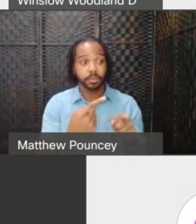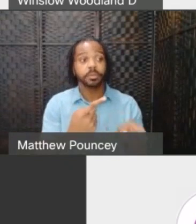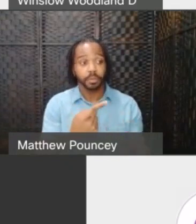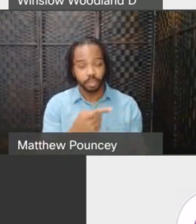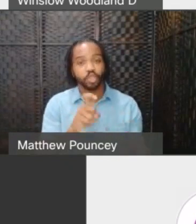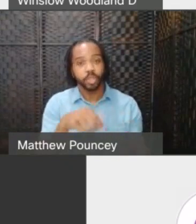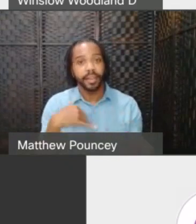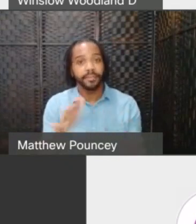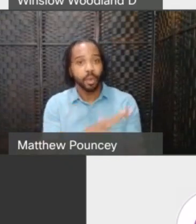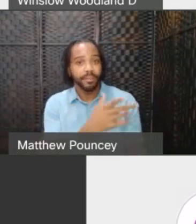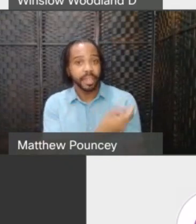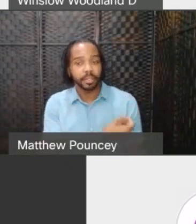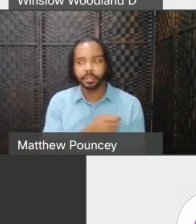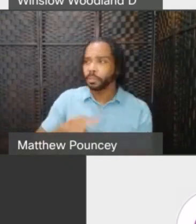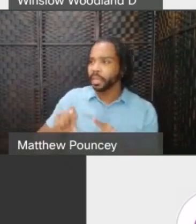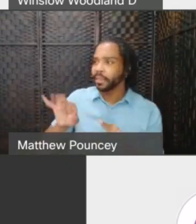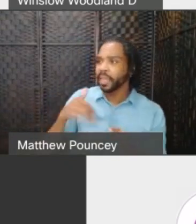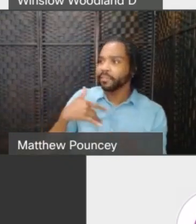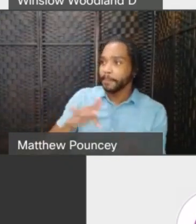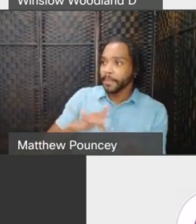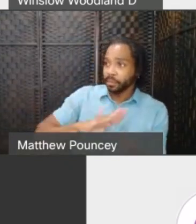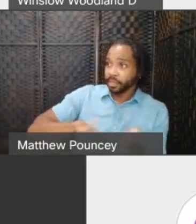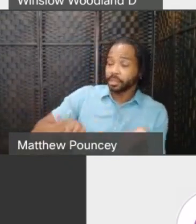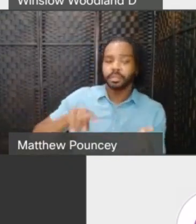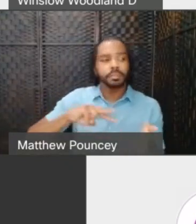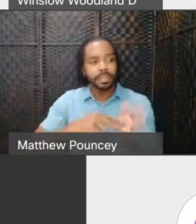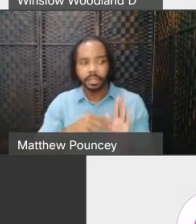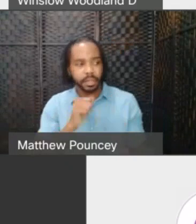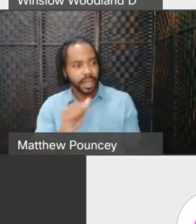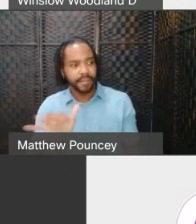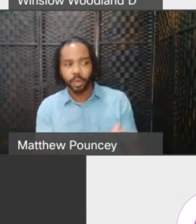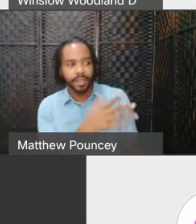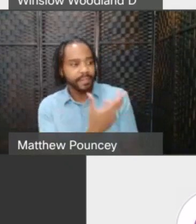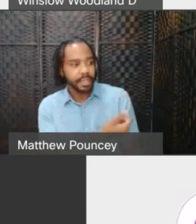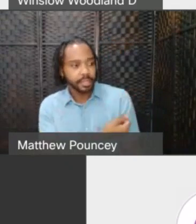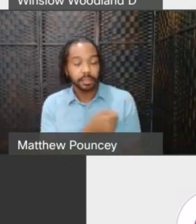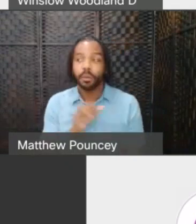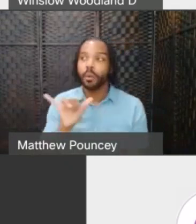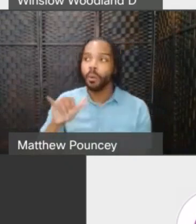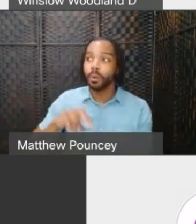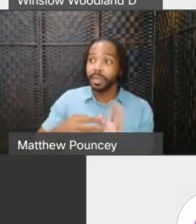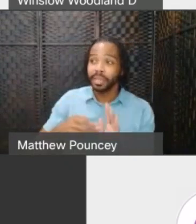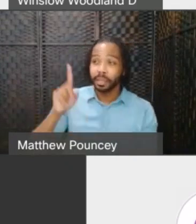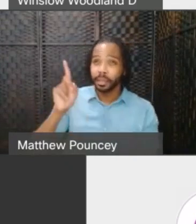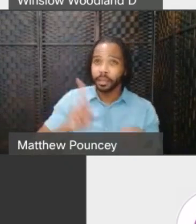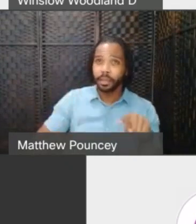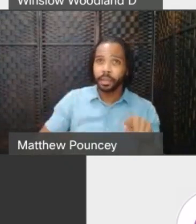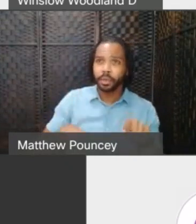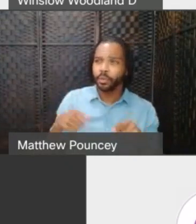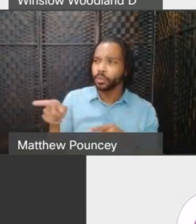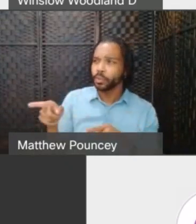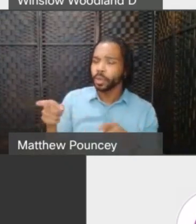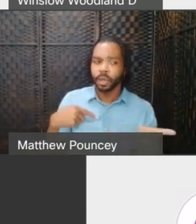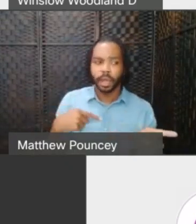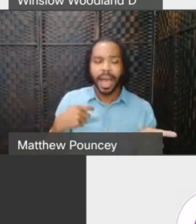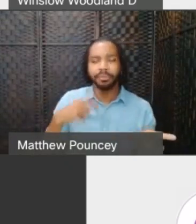exemption, so they're not fully vaccinated. Okay, so they can't. Are you? Oh, well, I'll have to see what this